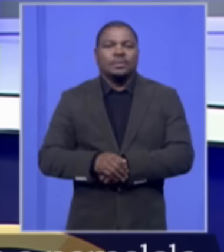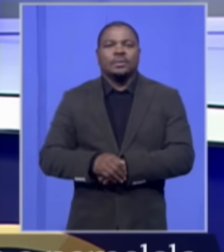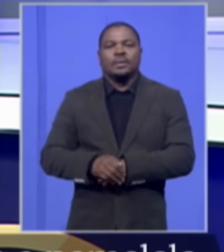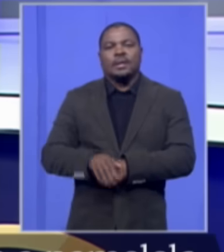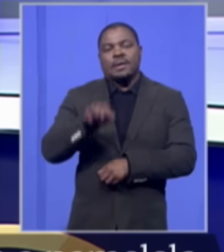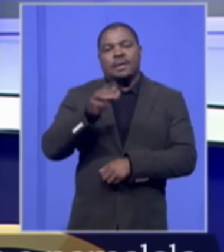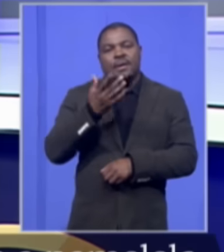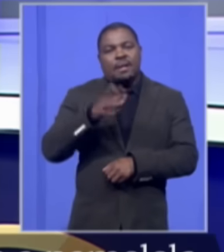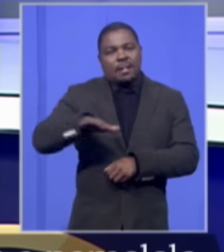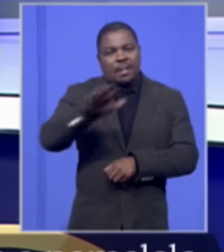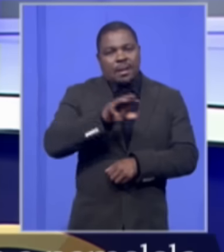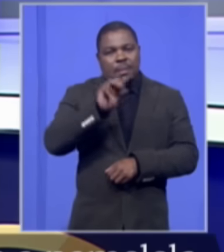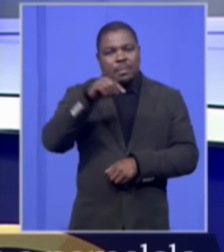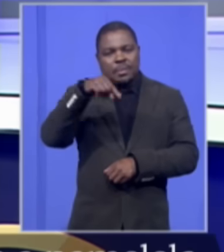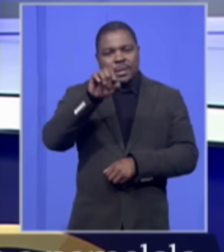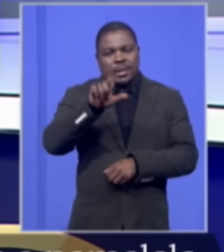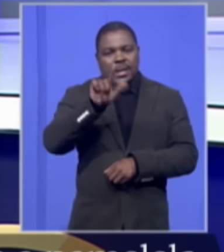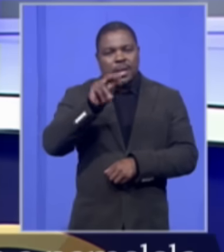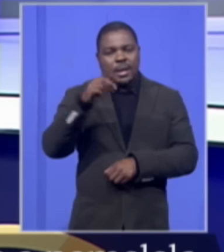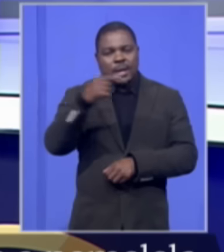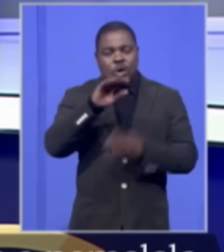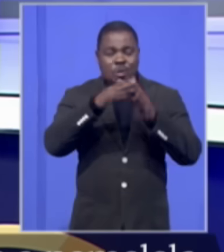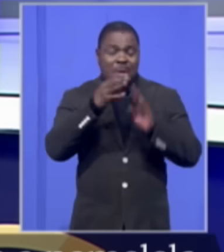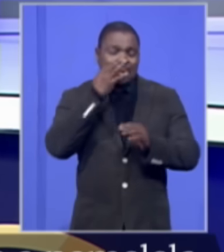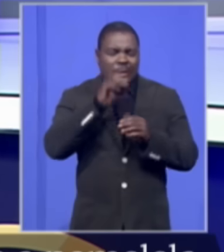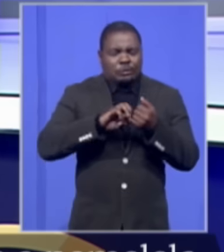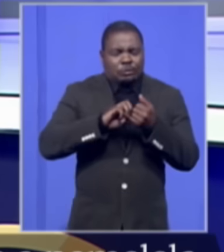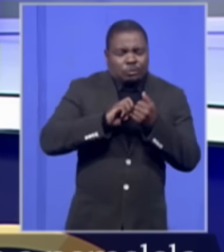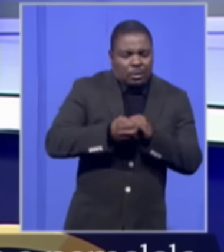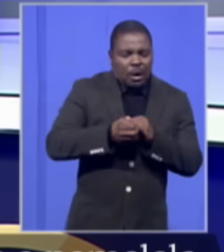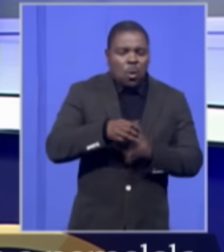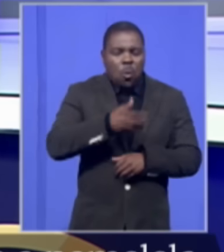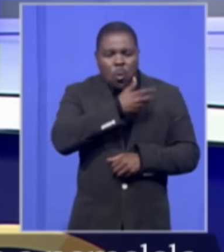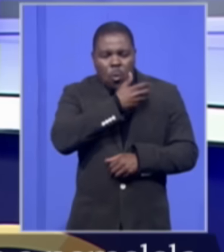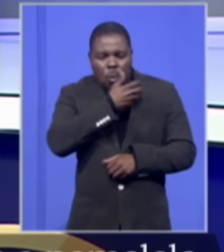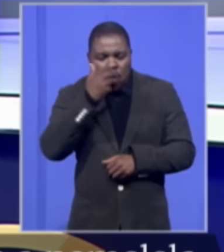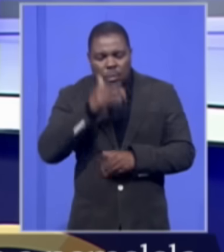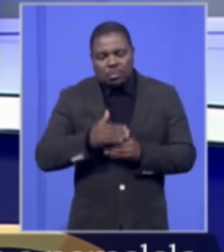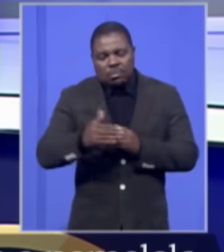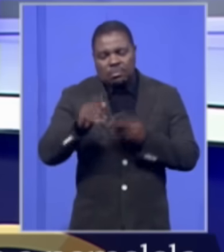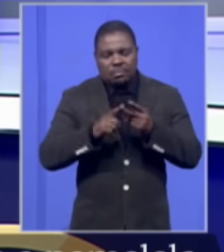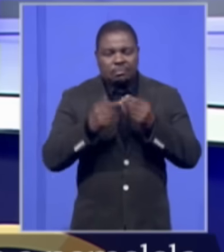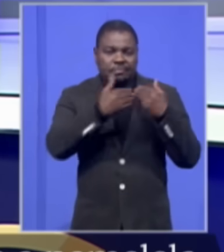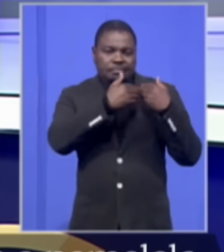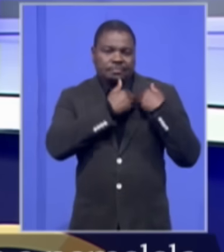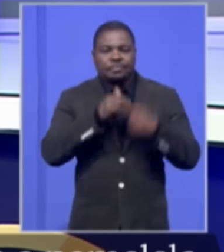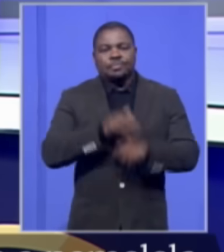ka Ficksburg ba re ba leka ka matla go netefatša gore ba dula ba le borutho le go šireletšega.